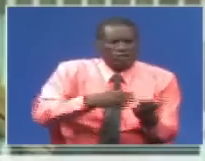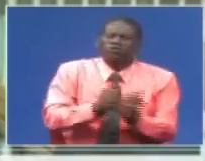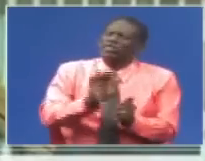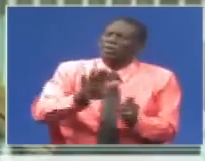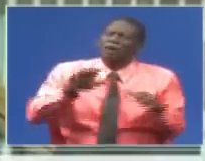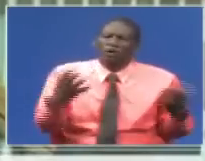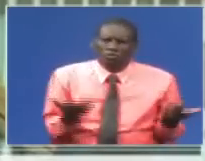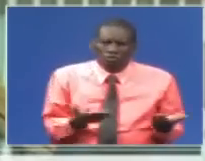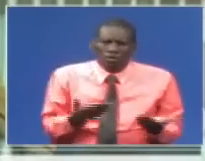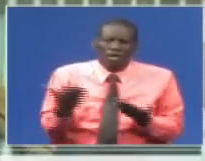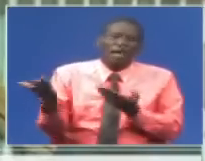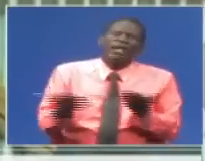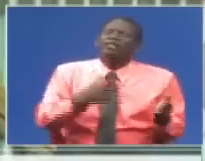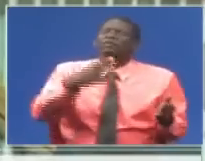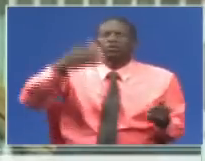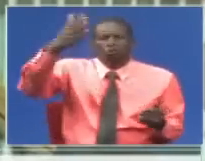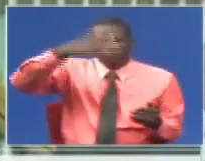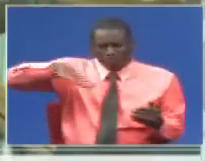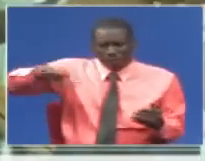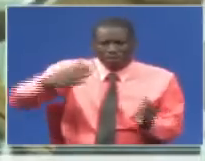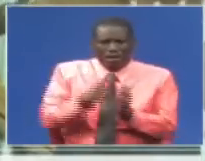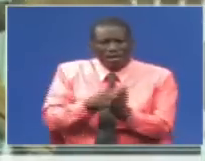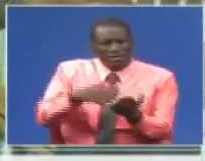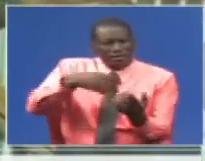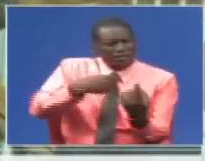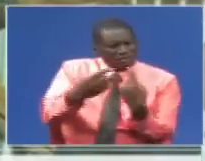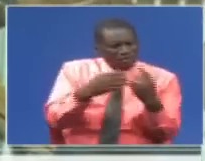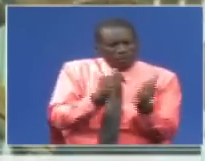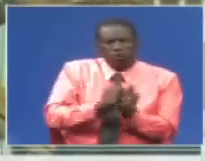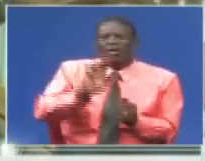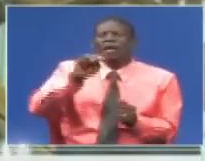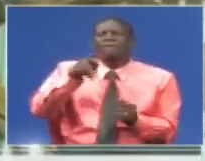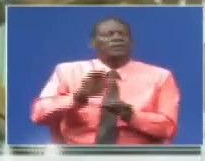So let them go to parliament and engage our members of parliament.